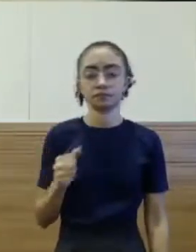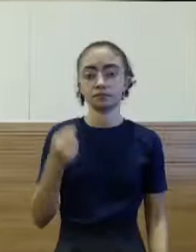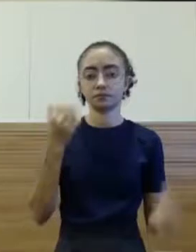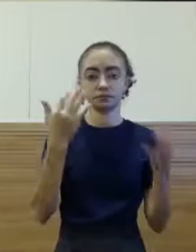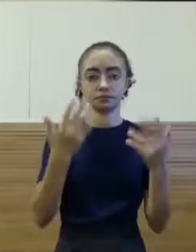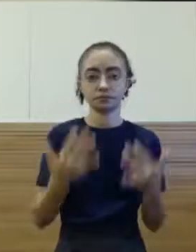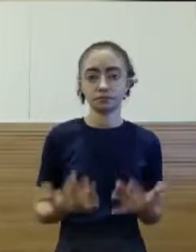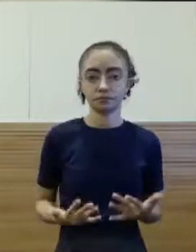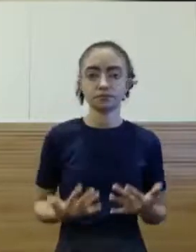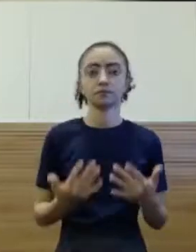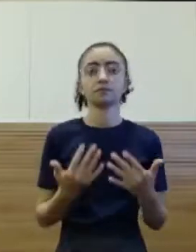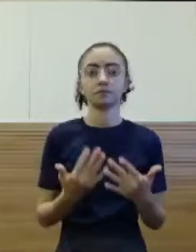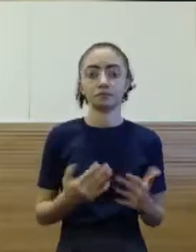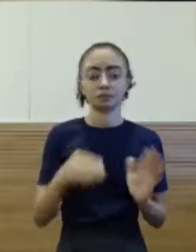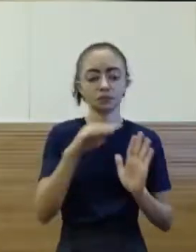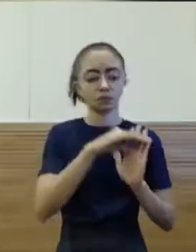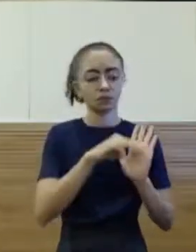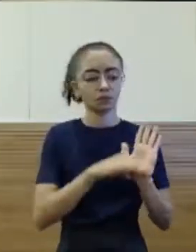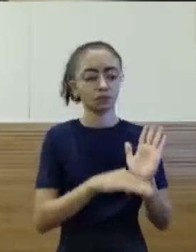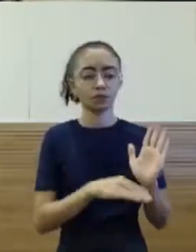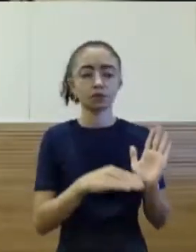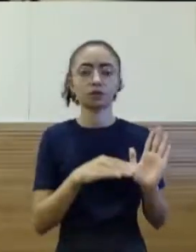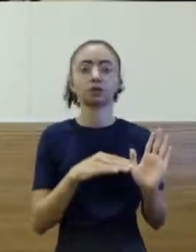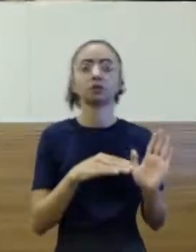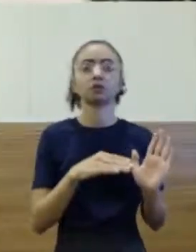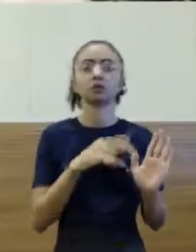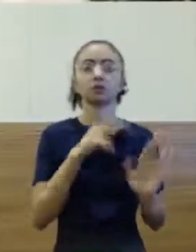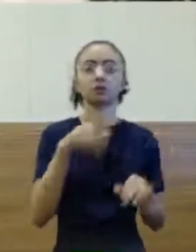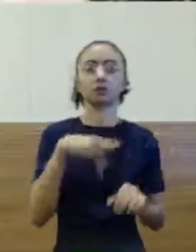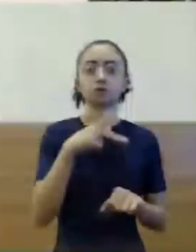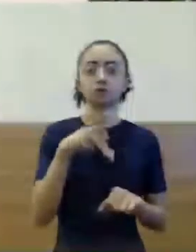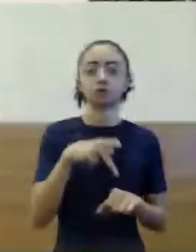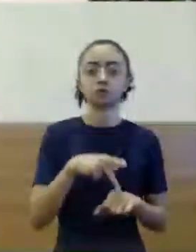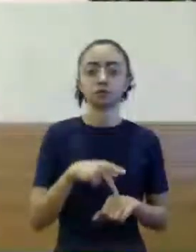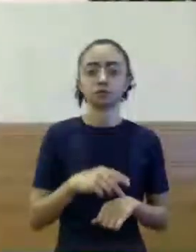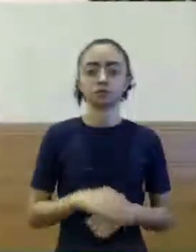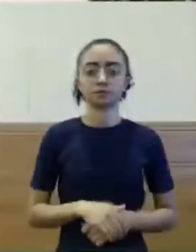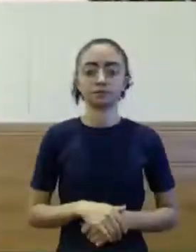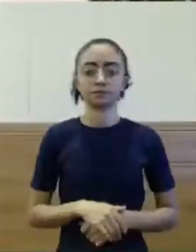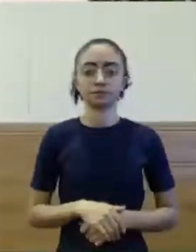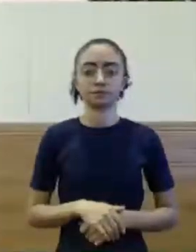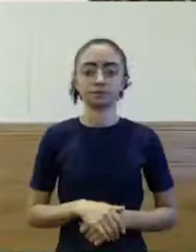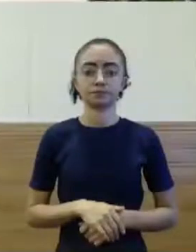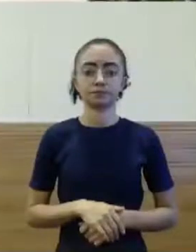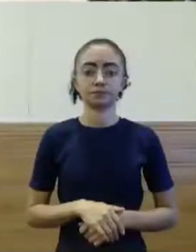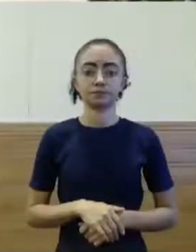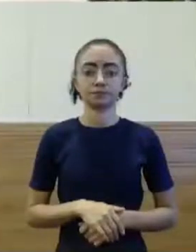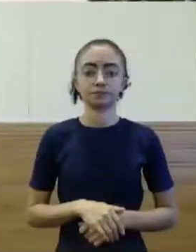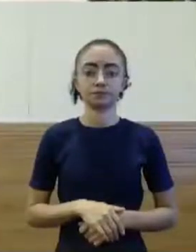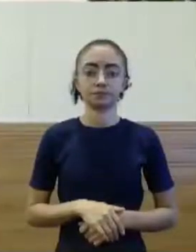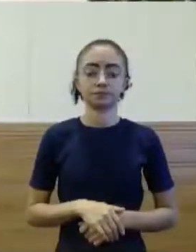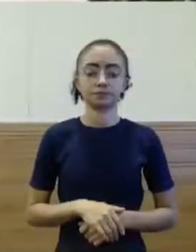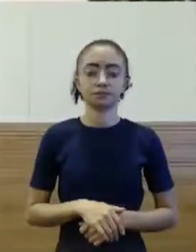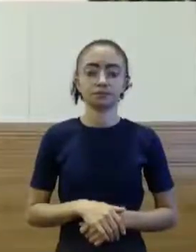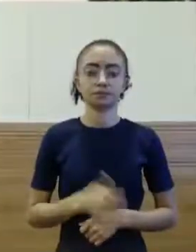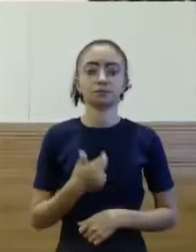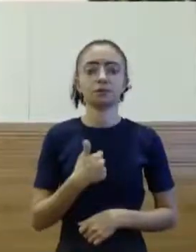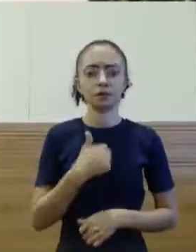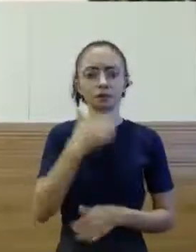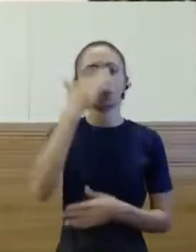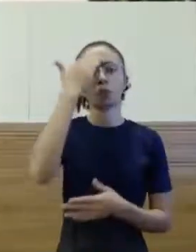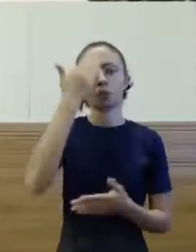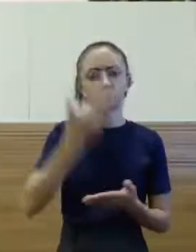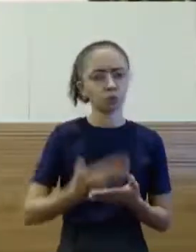everybody must use them. Jimena? Bueno, estoy sumamente de acuerdo con todo lo dicho. I fully agree